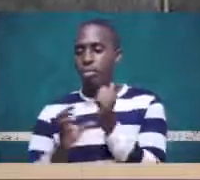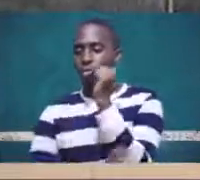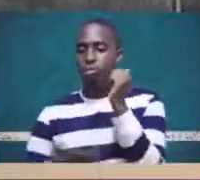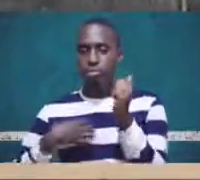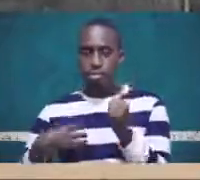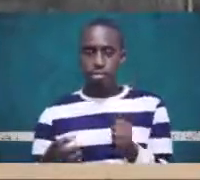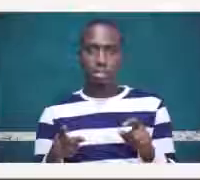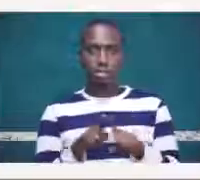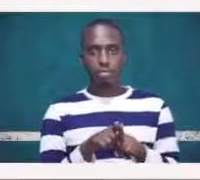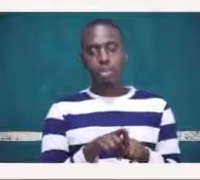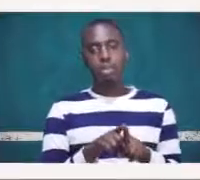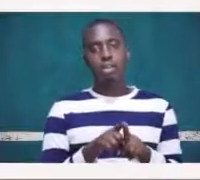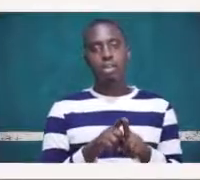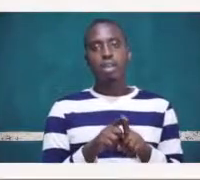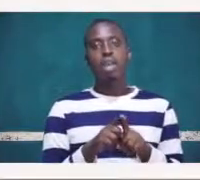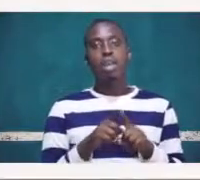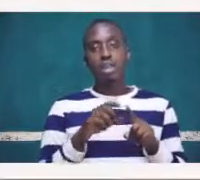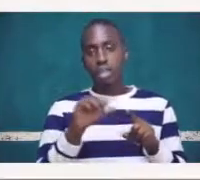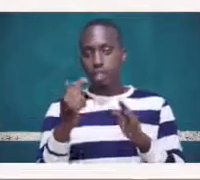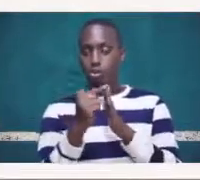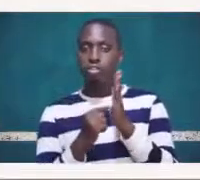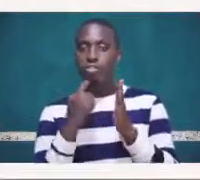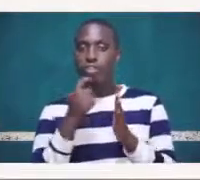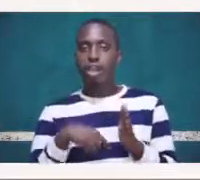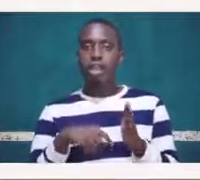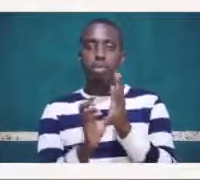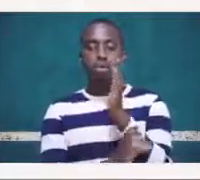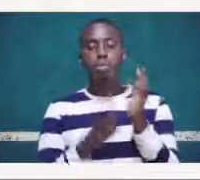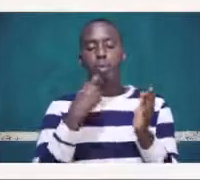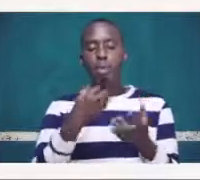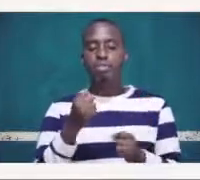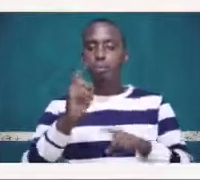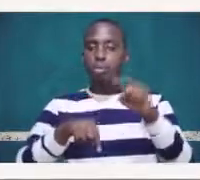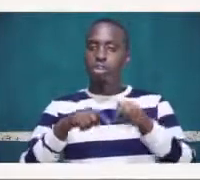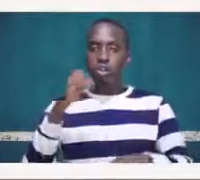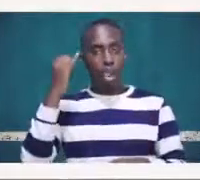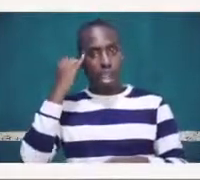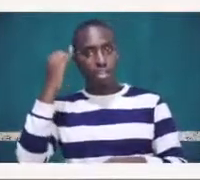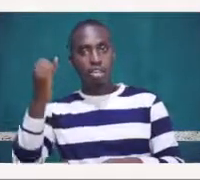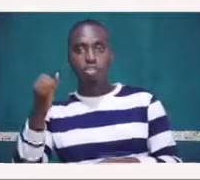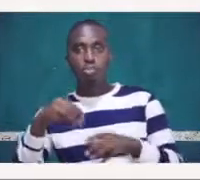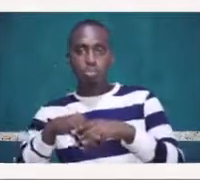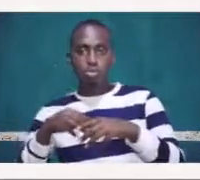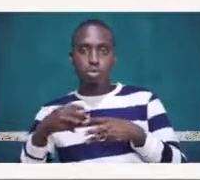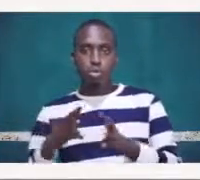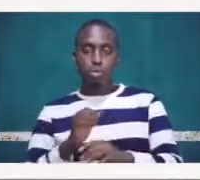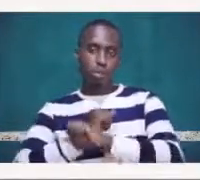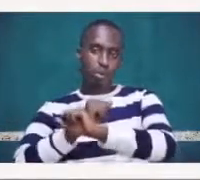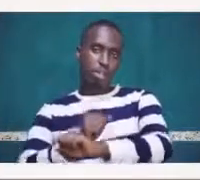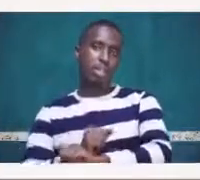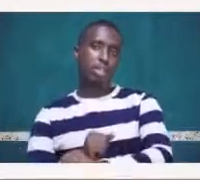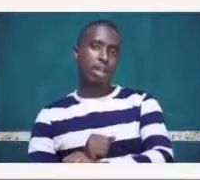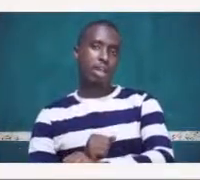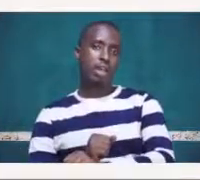the same political ideology. They should have the same political ideology in order to avoid conflicts among